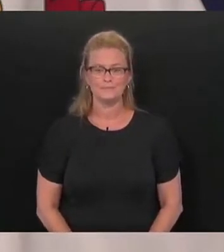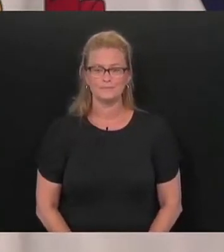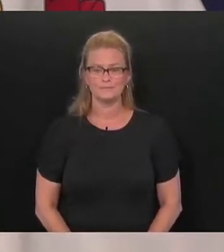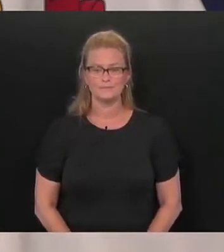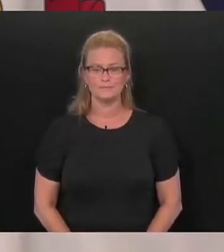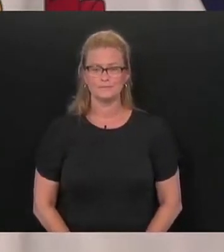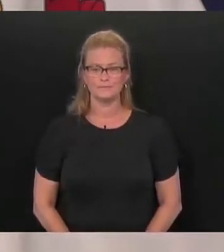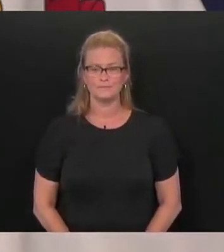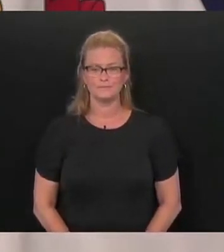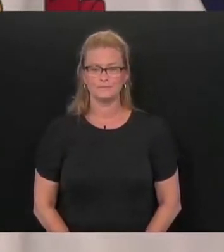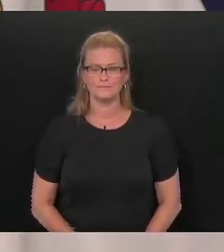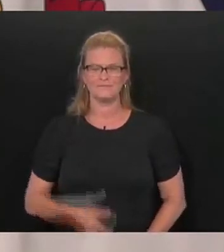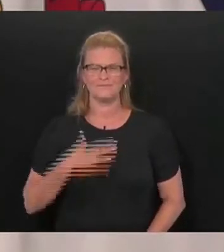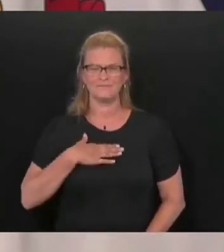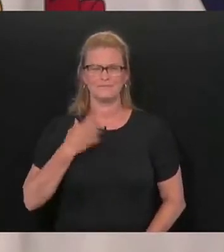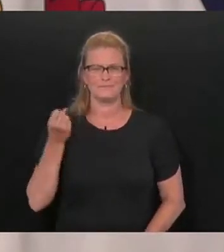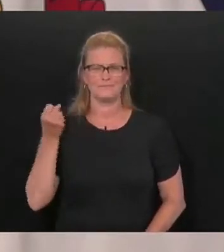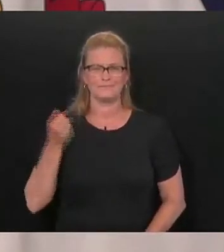Just hang tight with me.